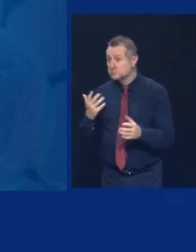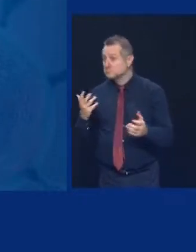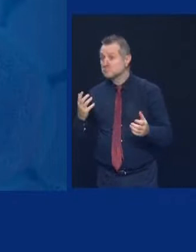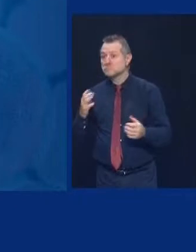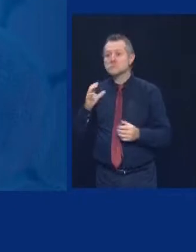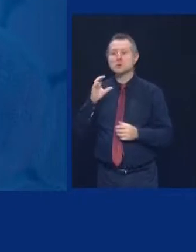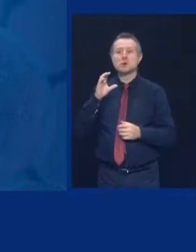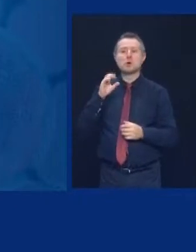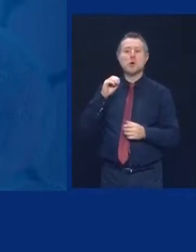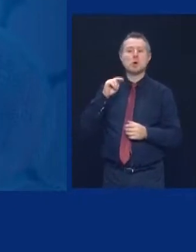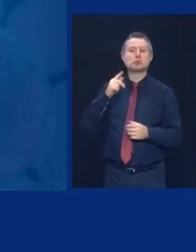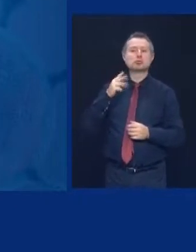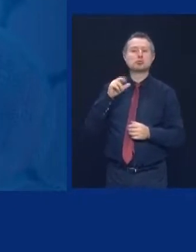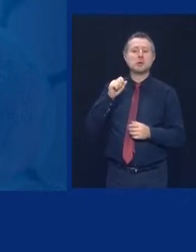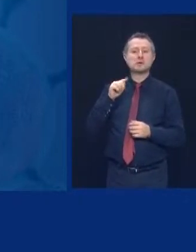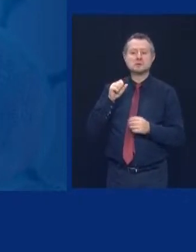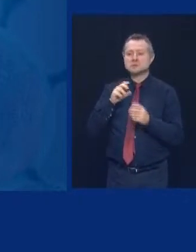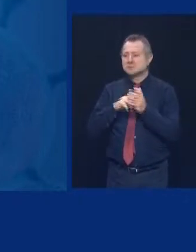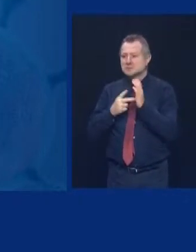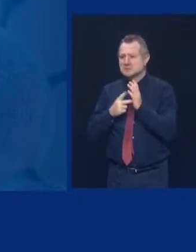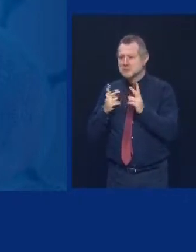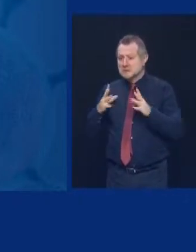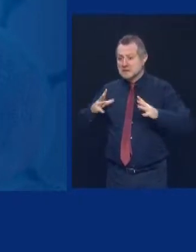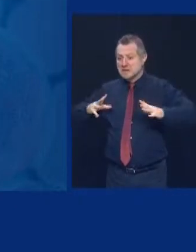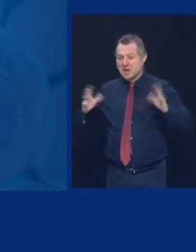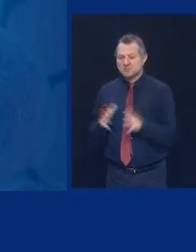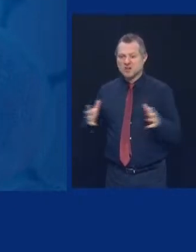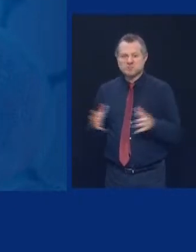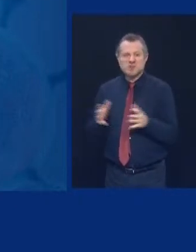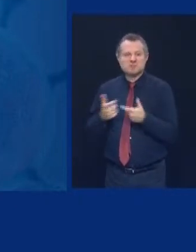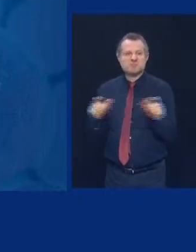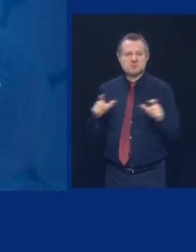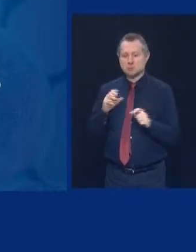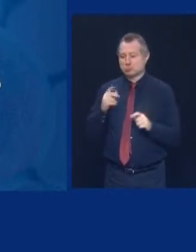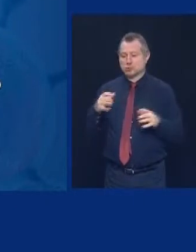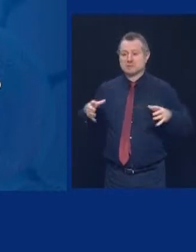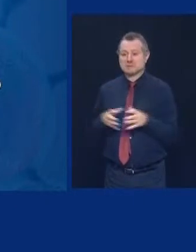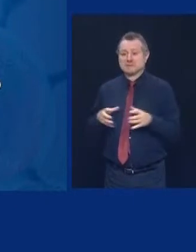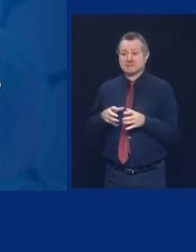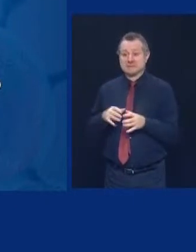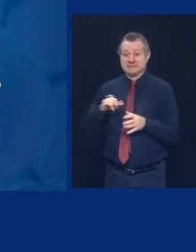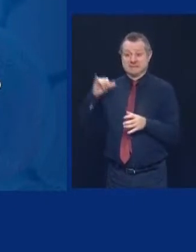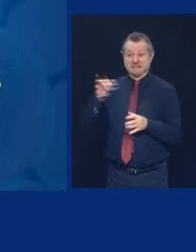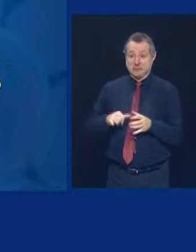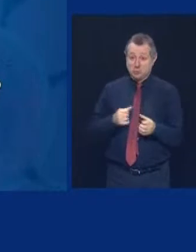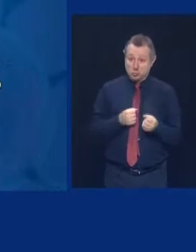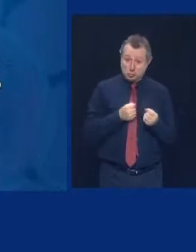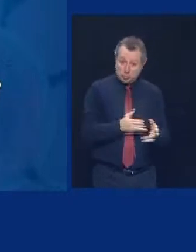facility that is starting the spread?